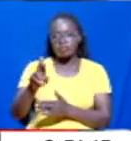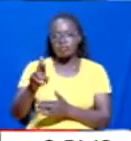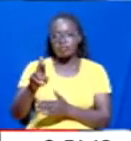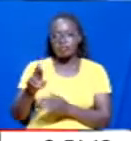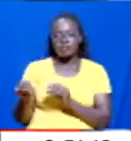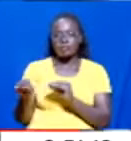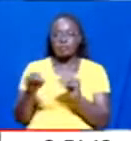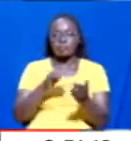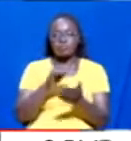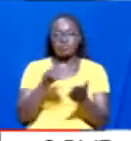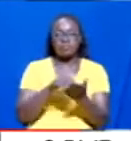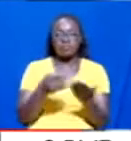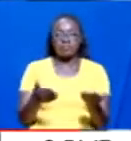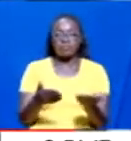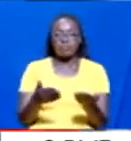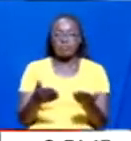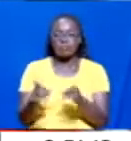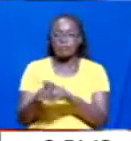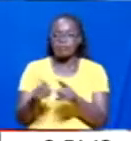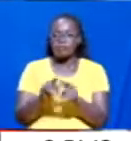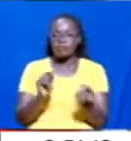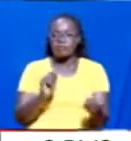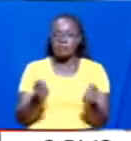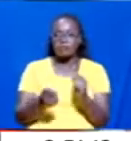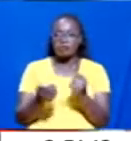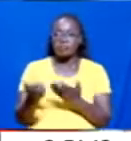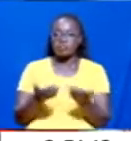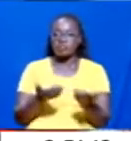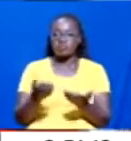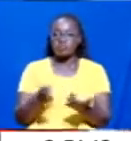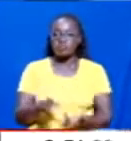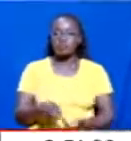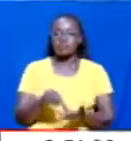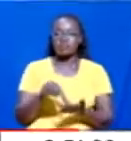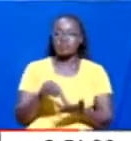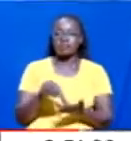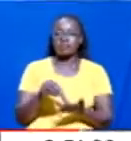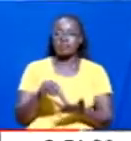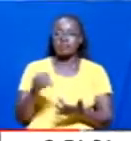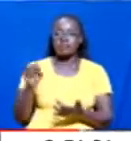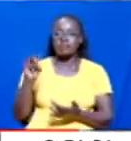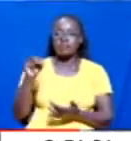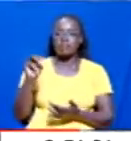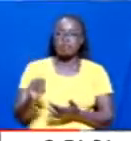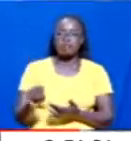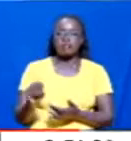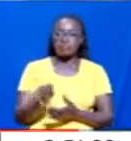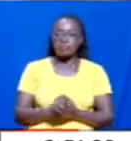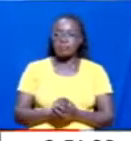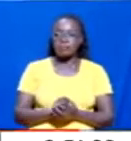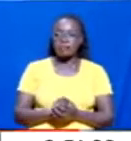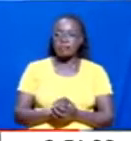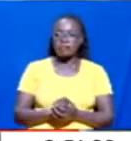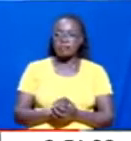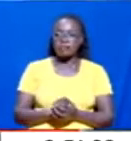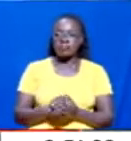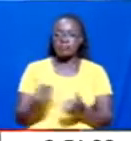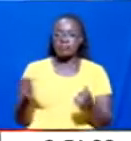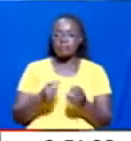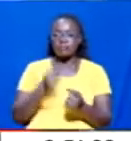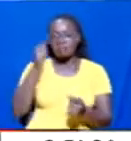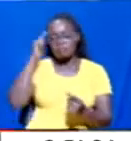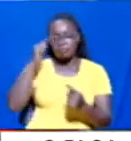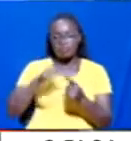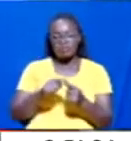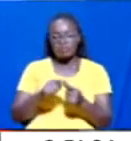center, which is a game changer in terms of trade, especially for the SMEs. Our monthly estimation where we expect